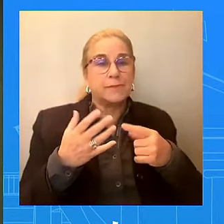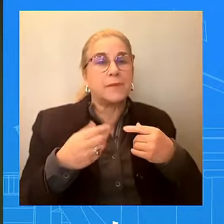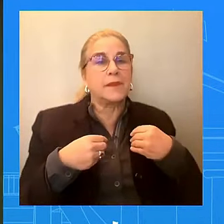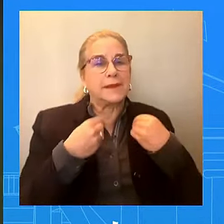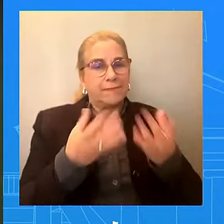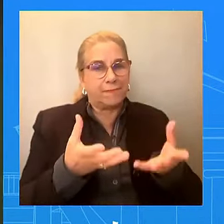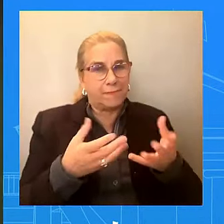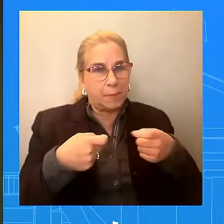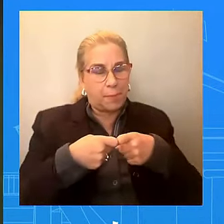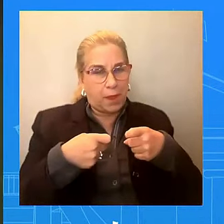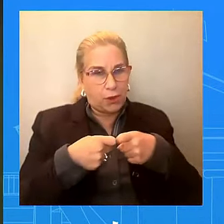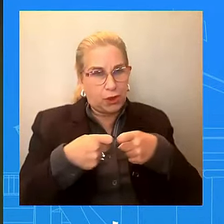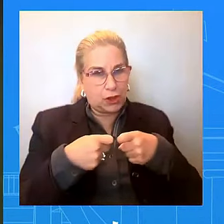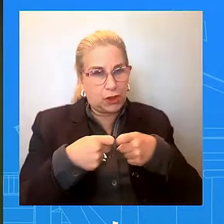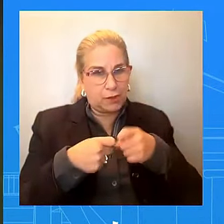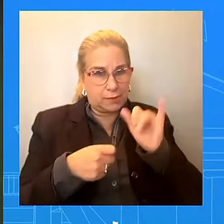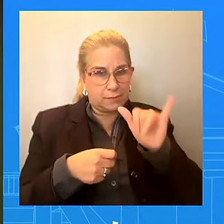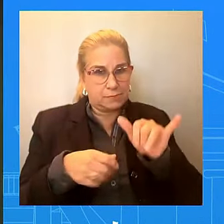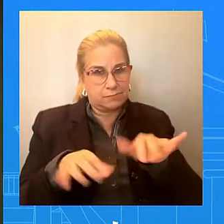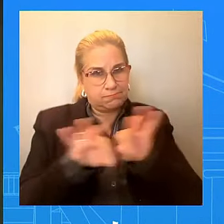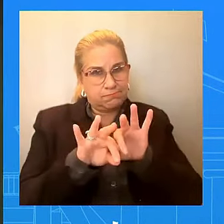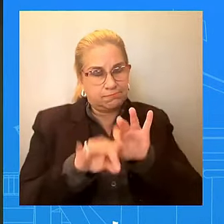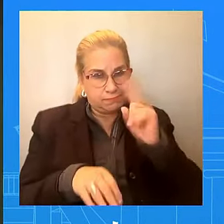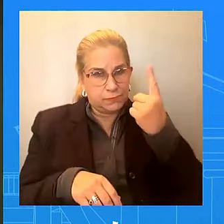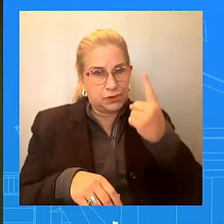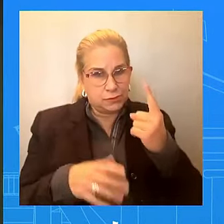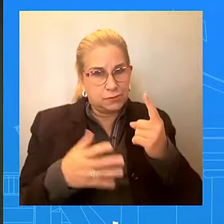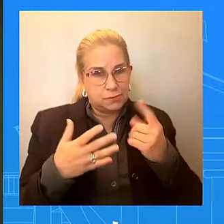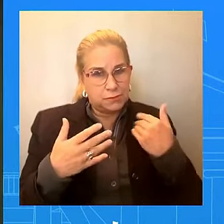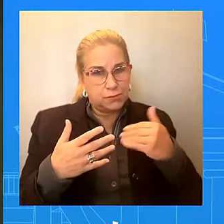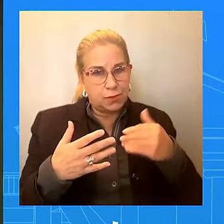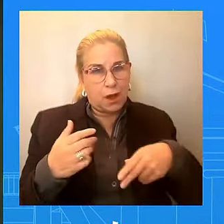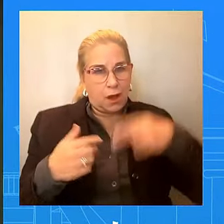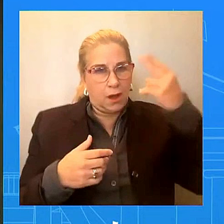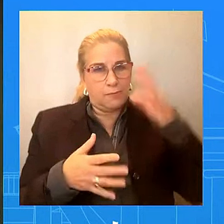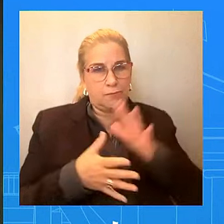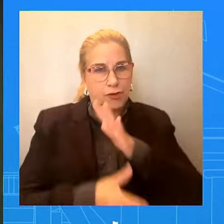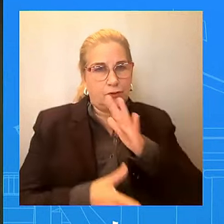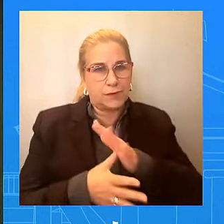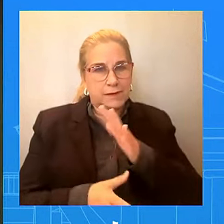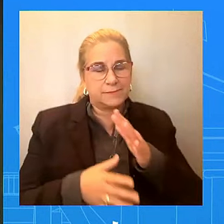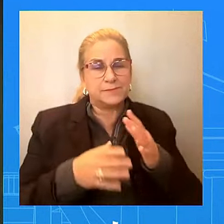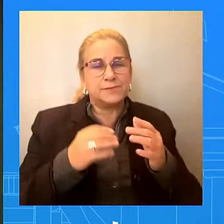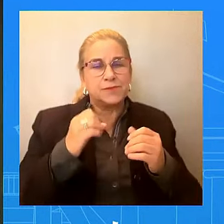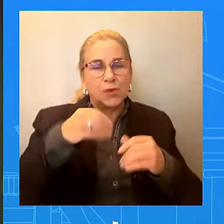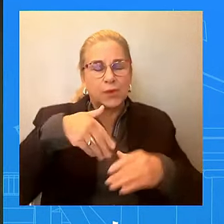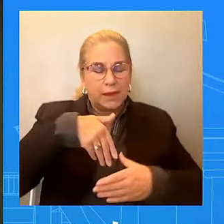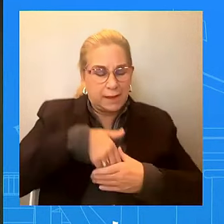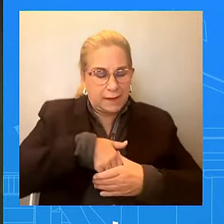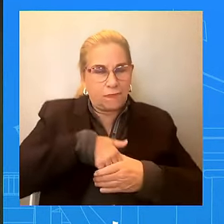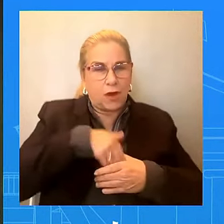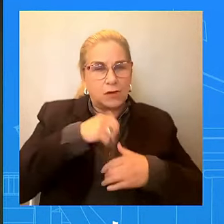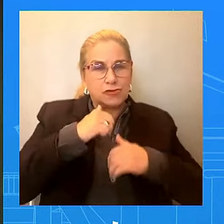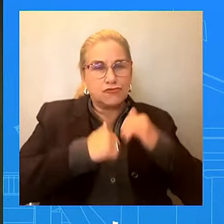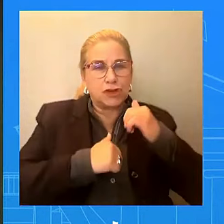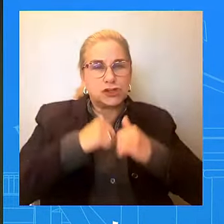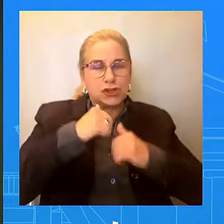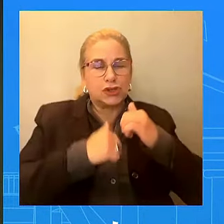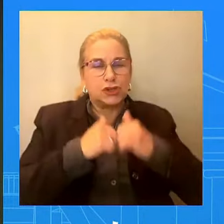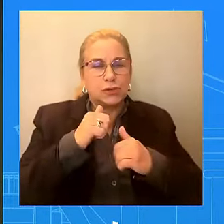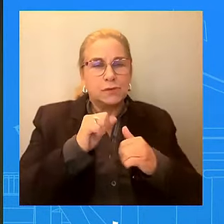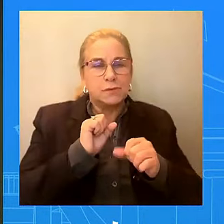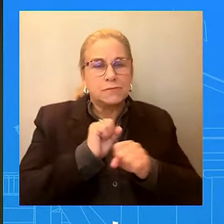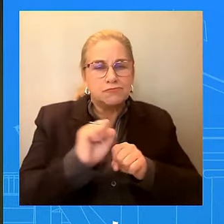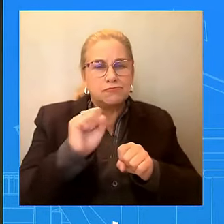very often infrastructure has to be rebuilt. My visit here in North Carolina underscored that fact, because one of the